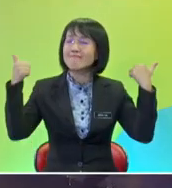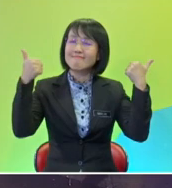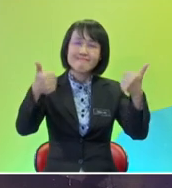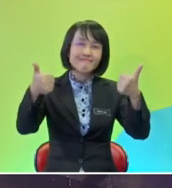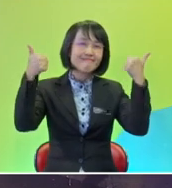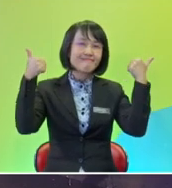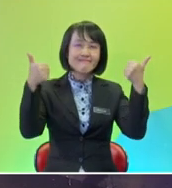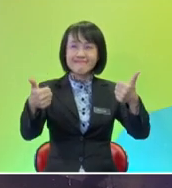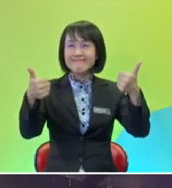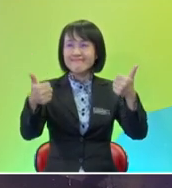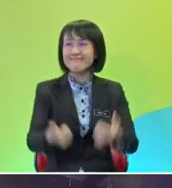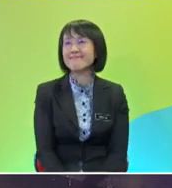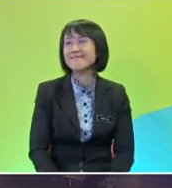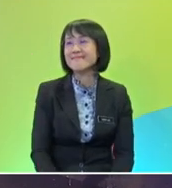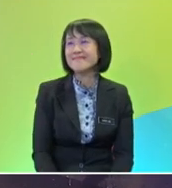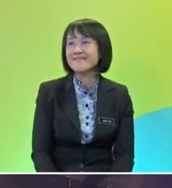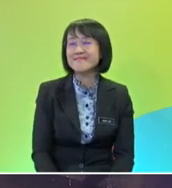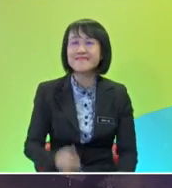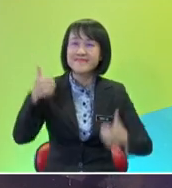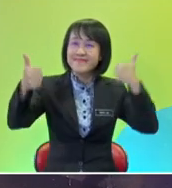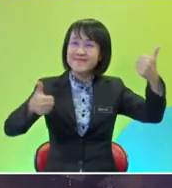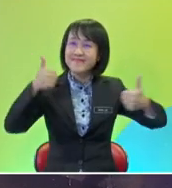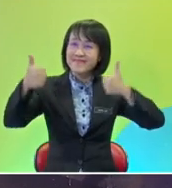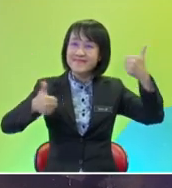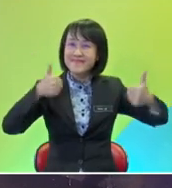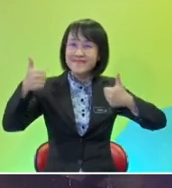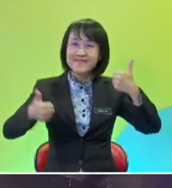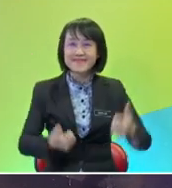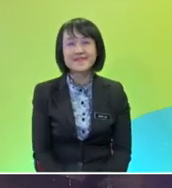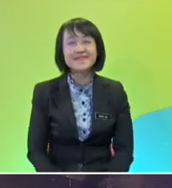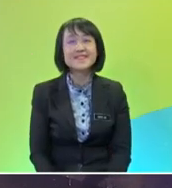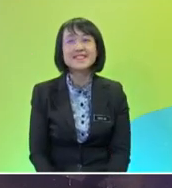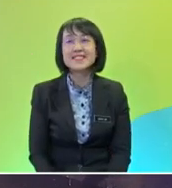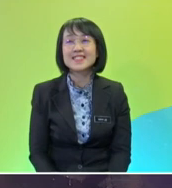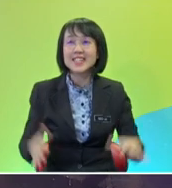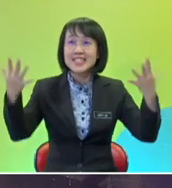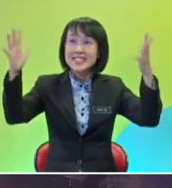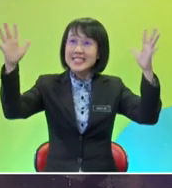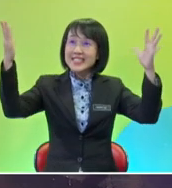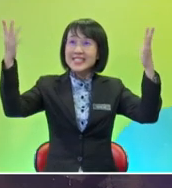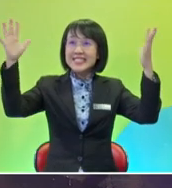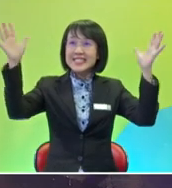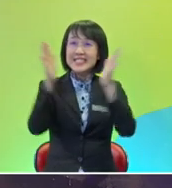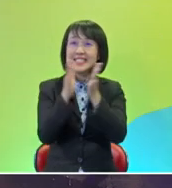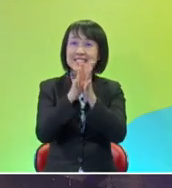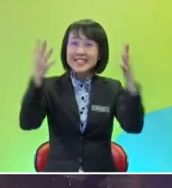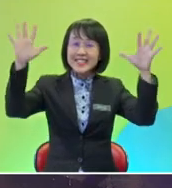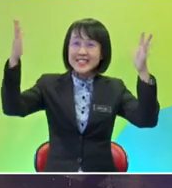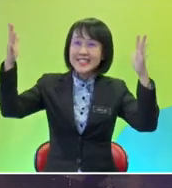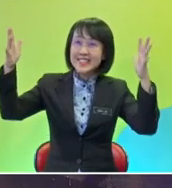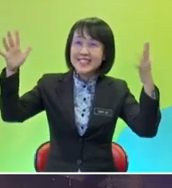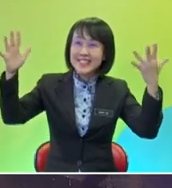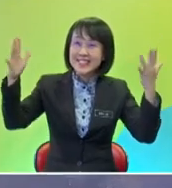well. Very well. Bravo again. And perhaps a clap for yourselves, huh? You did a great job